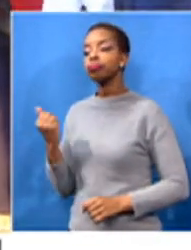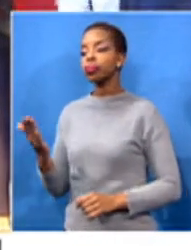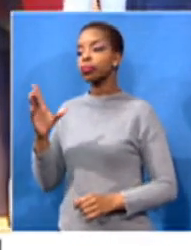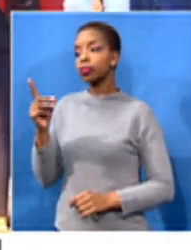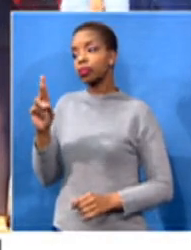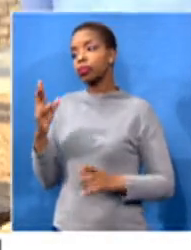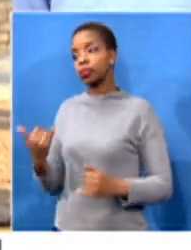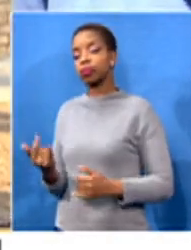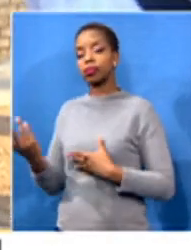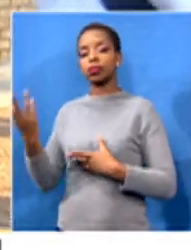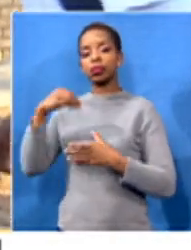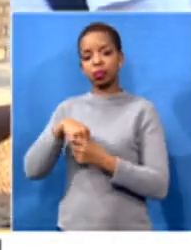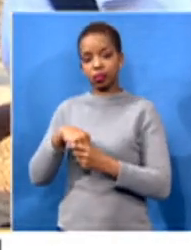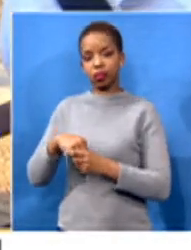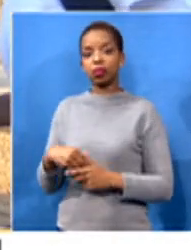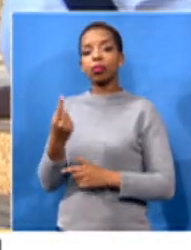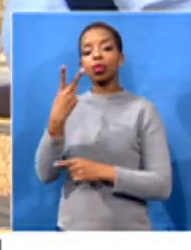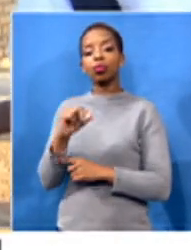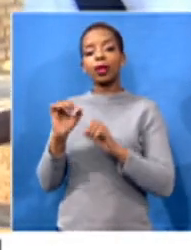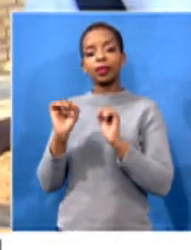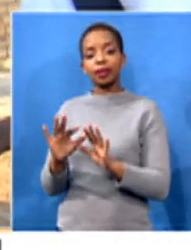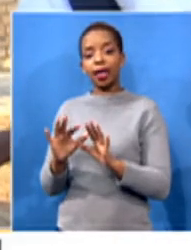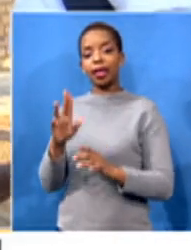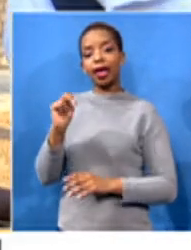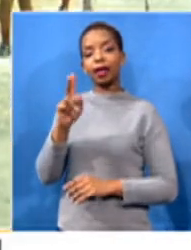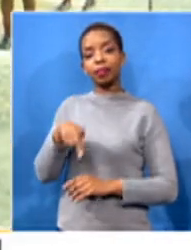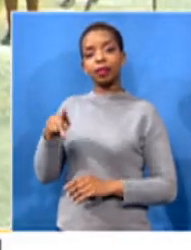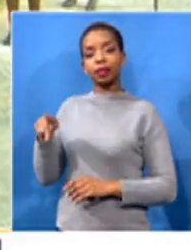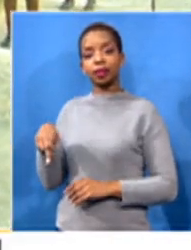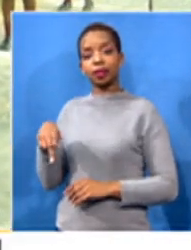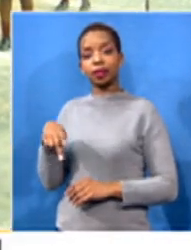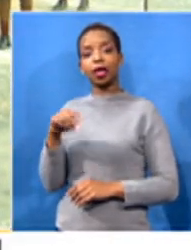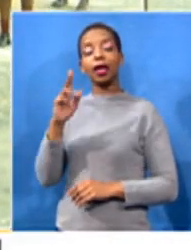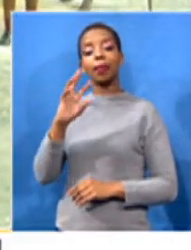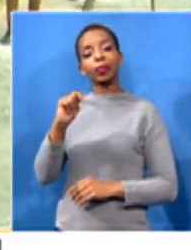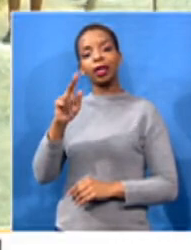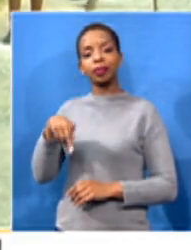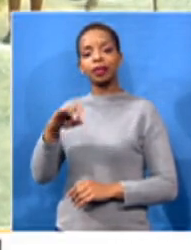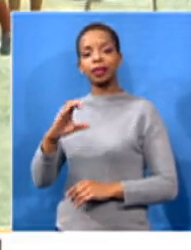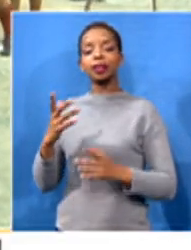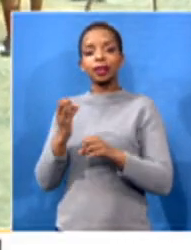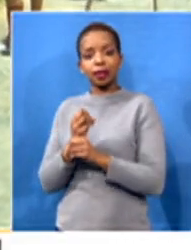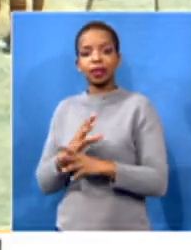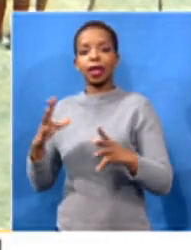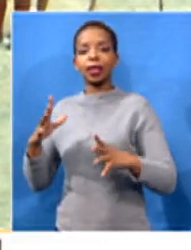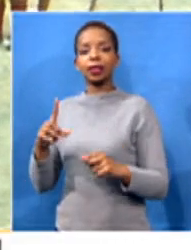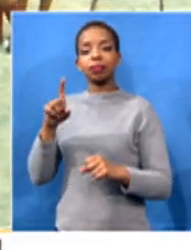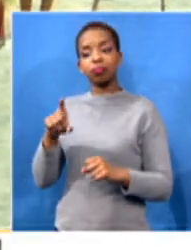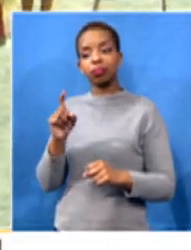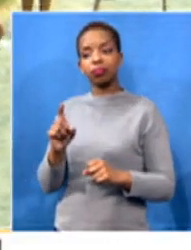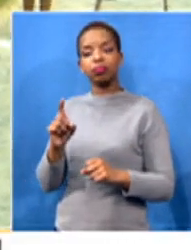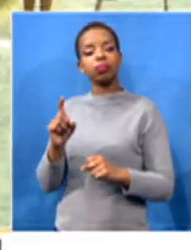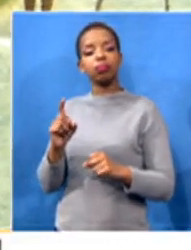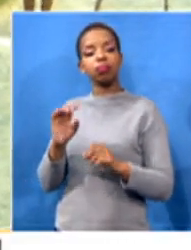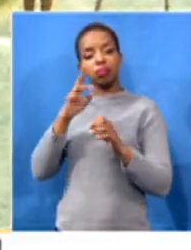in 2010, the NPC's diagnosis identified education as one of the 9 areas that needed great attention. But it's